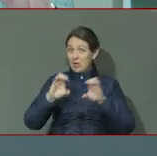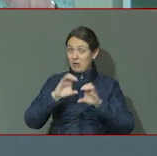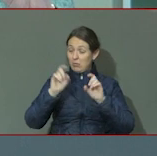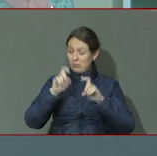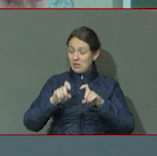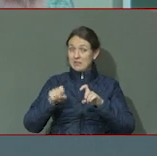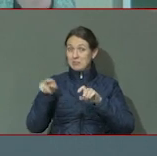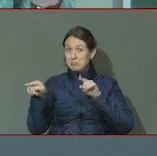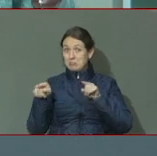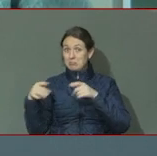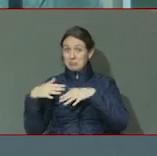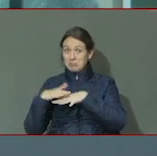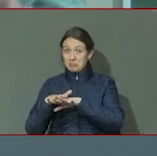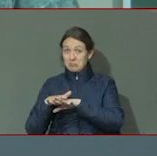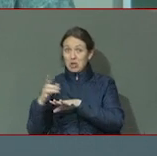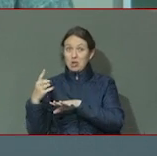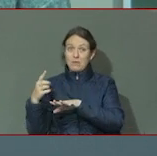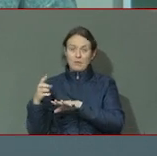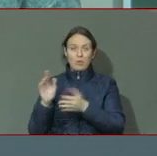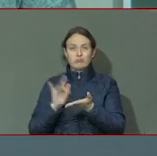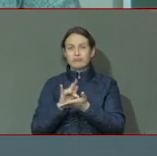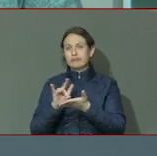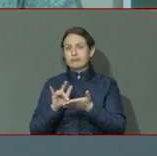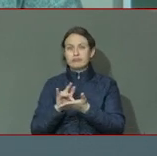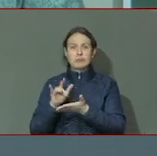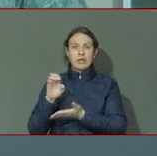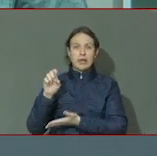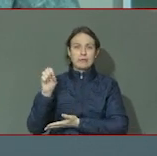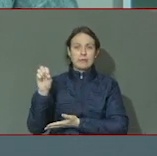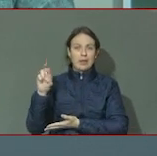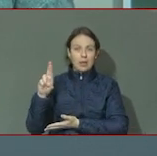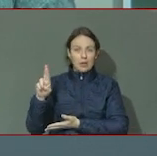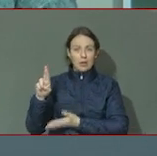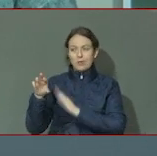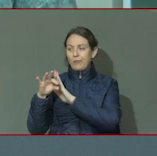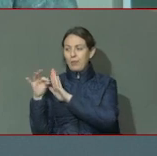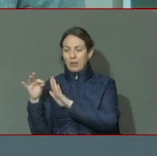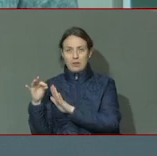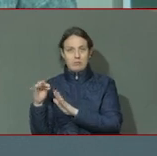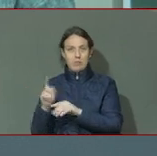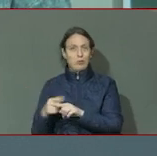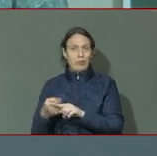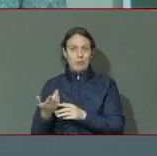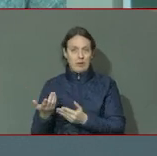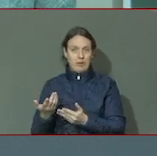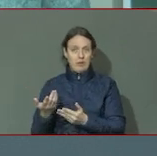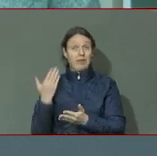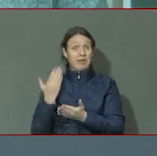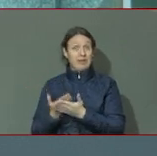ask, calculate the empirical formula of an ester. Okay, so anywhere it comes in